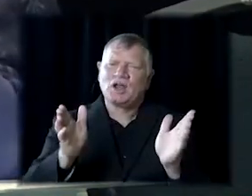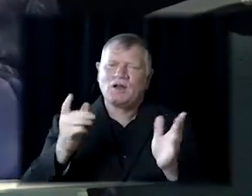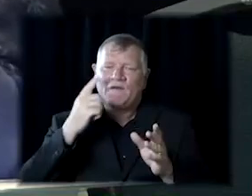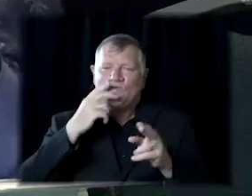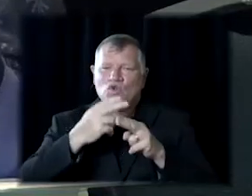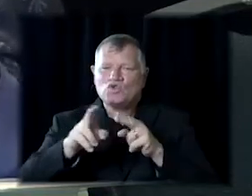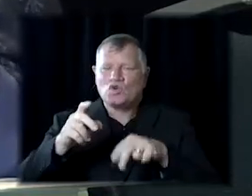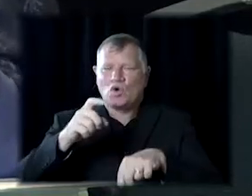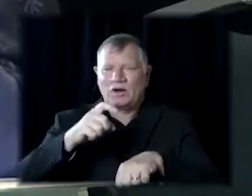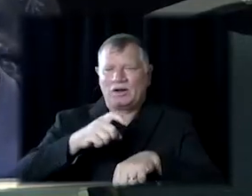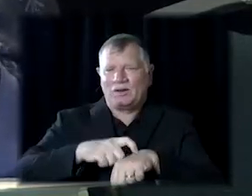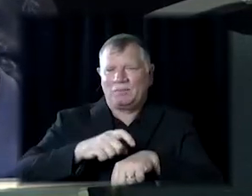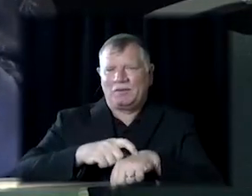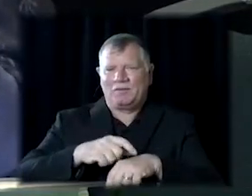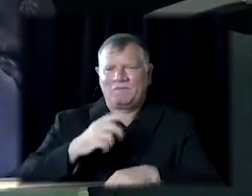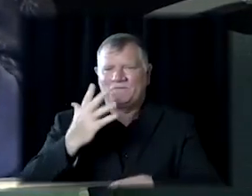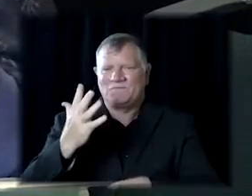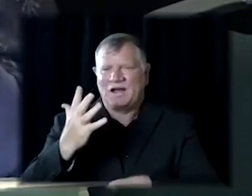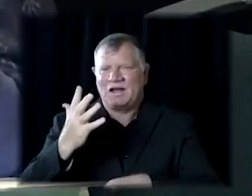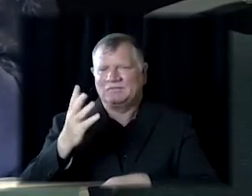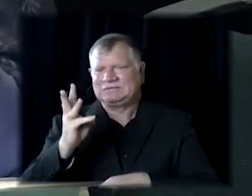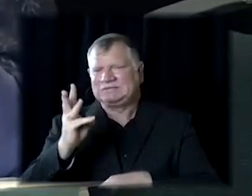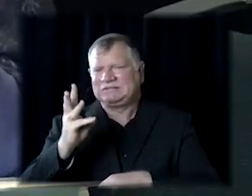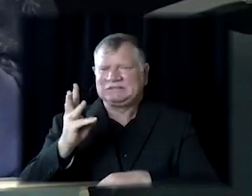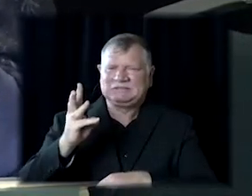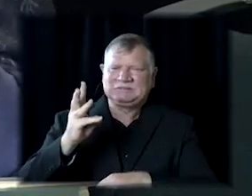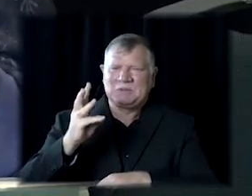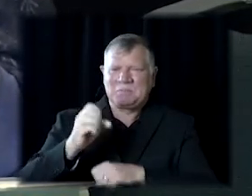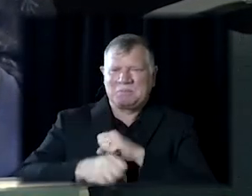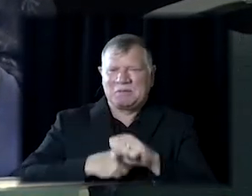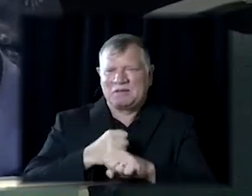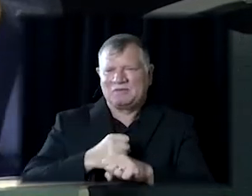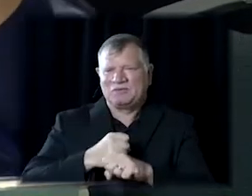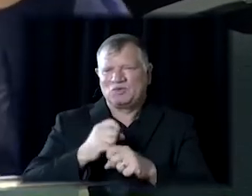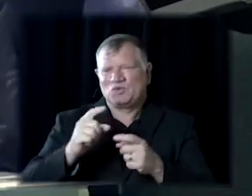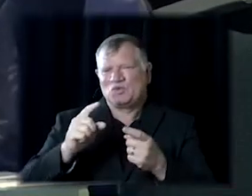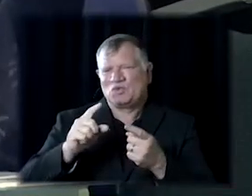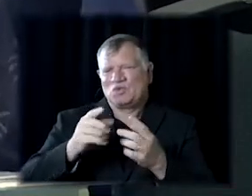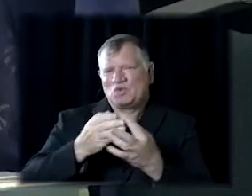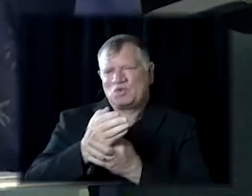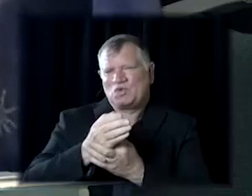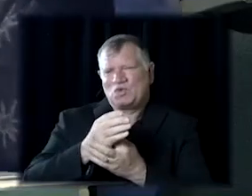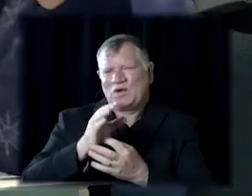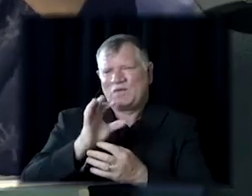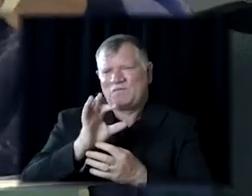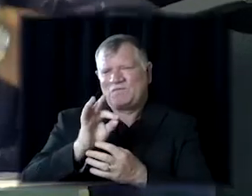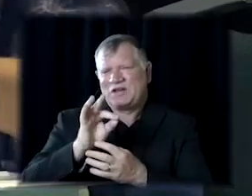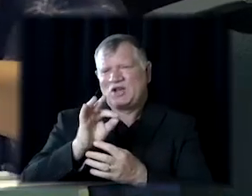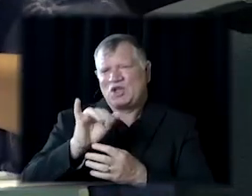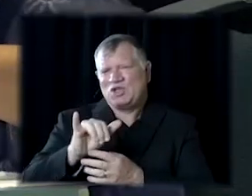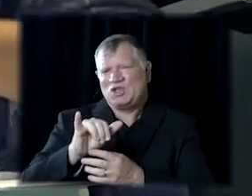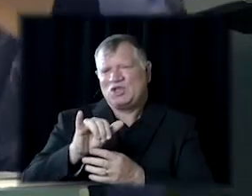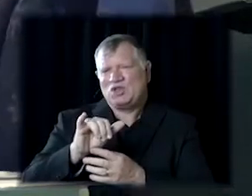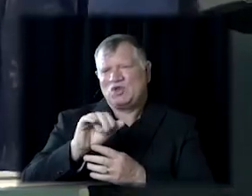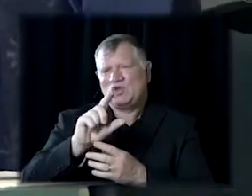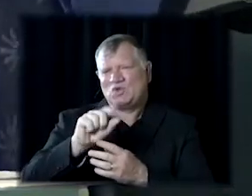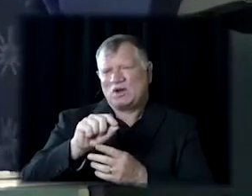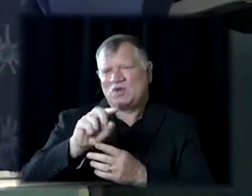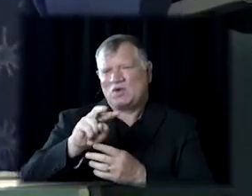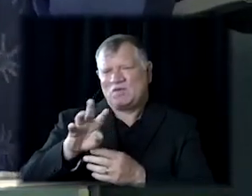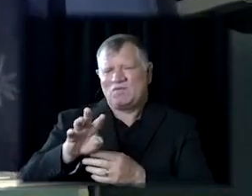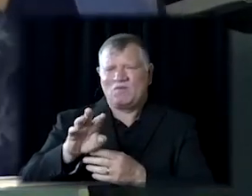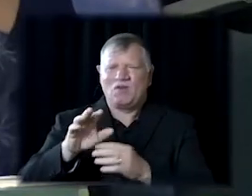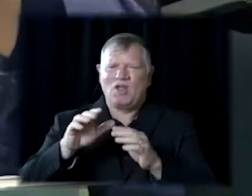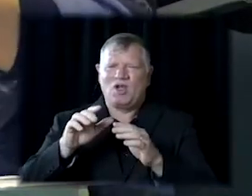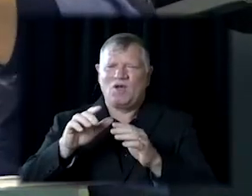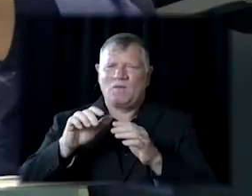short period of the fiscal plan, the first 5-6 years through fiscal year 2024, the projected surplus goes down, growth